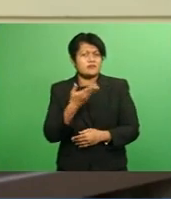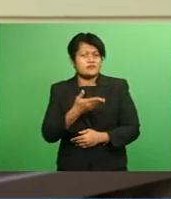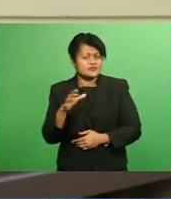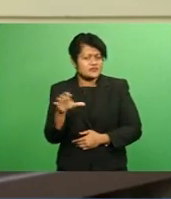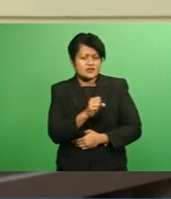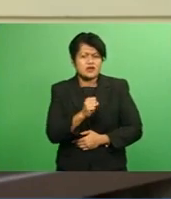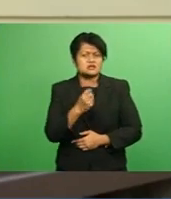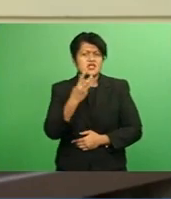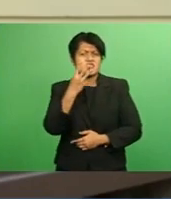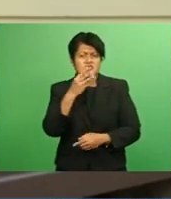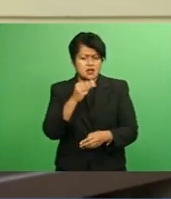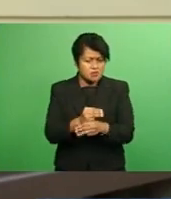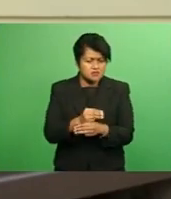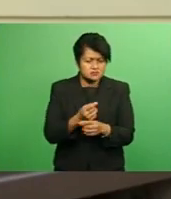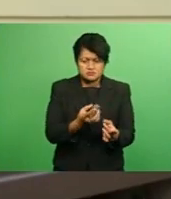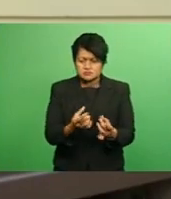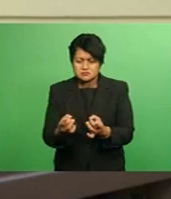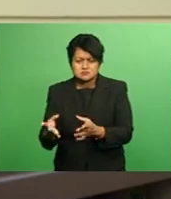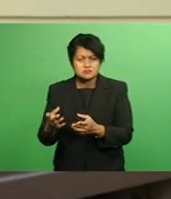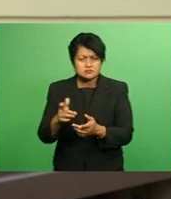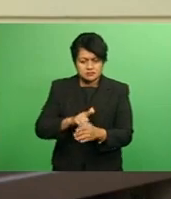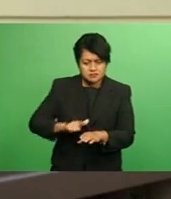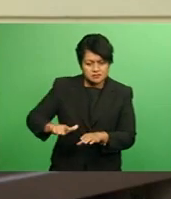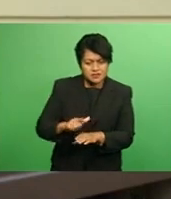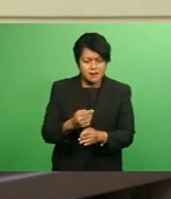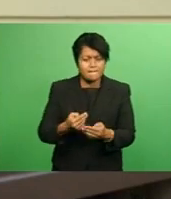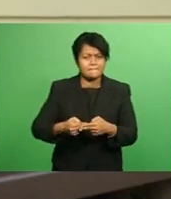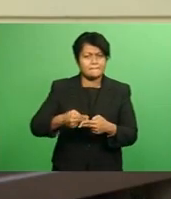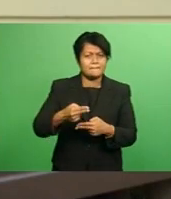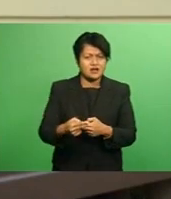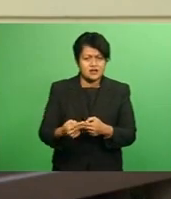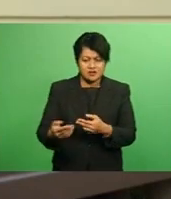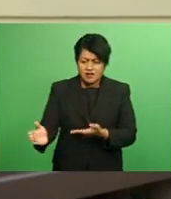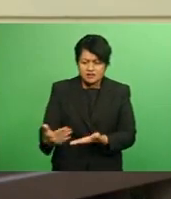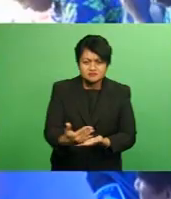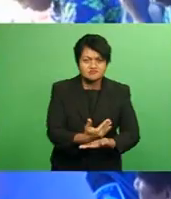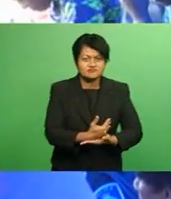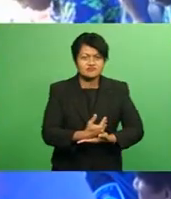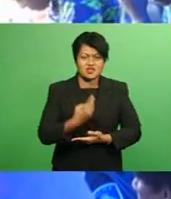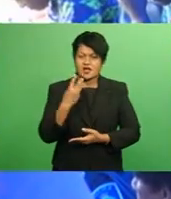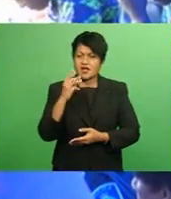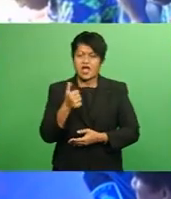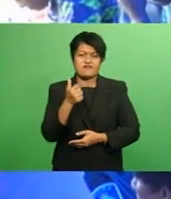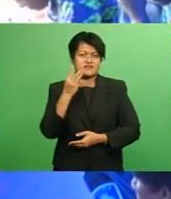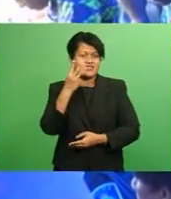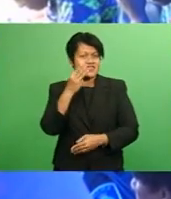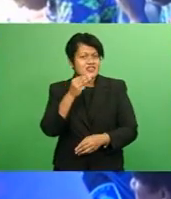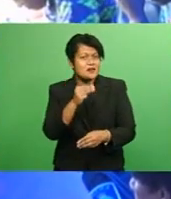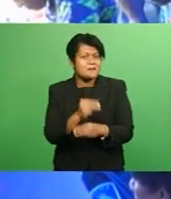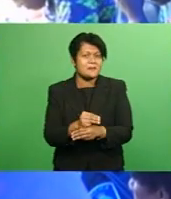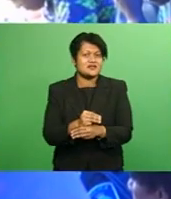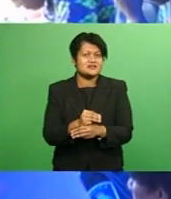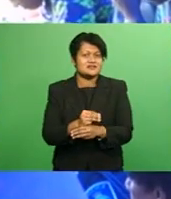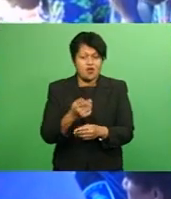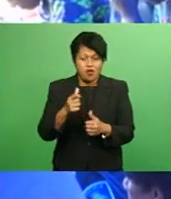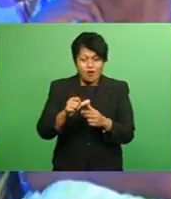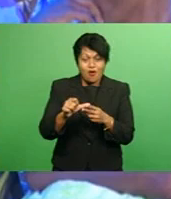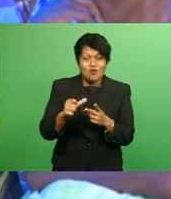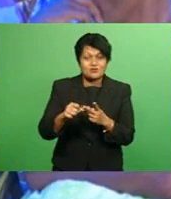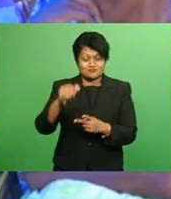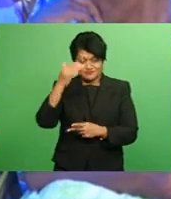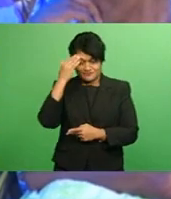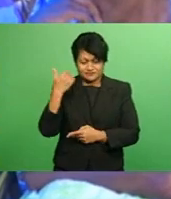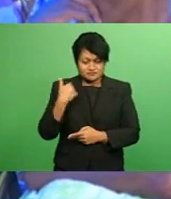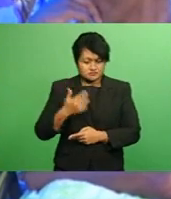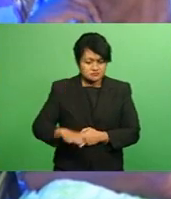just prepare the land, plant the rice, and we harvest it straight after the 3 months. They were also reminded that if they cultivate 1